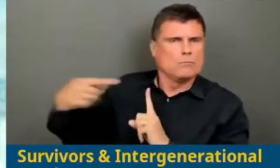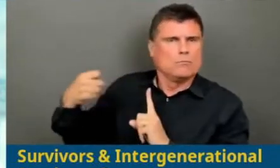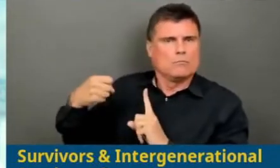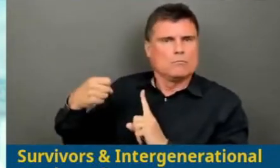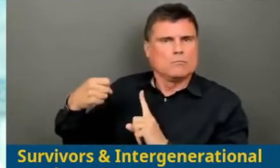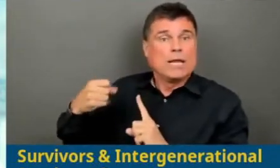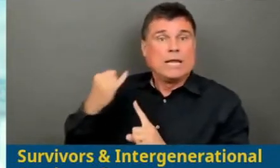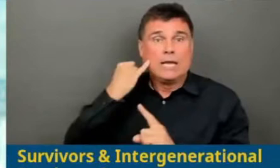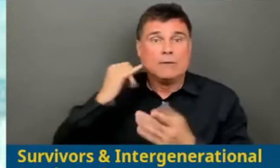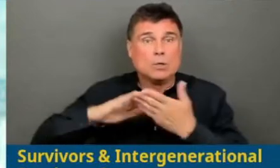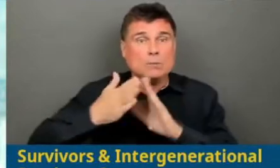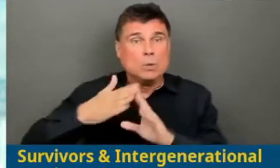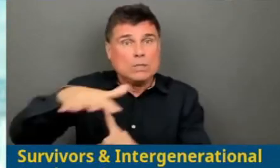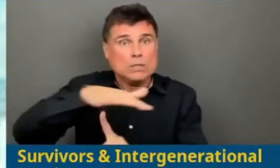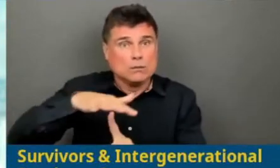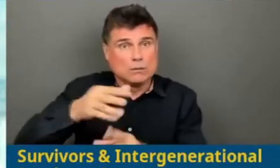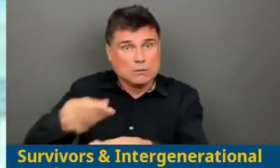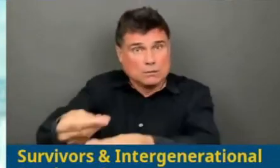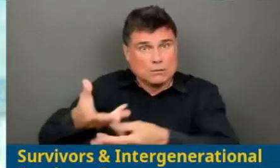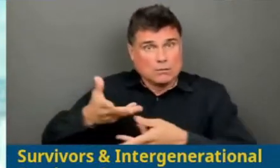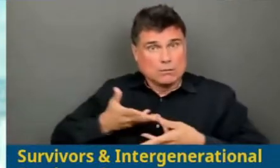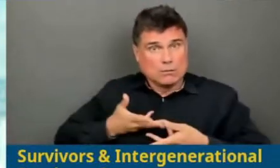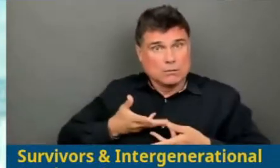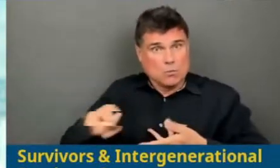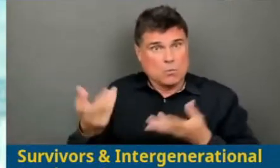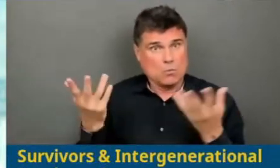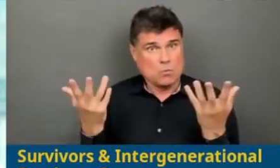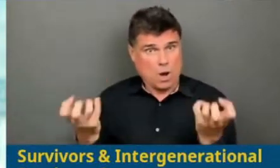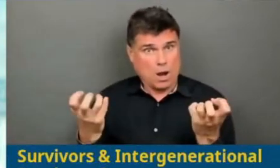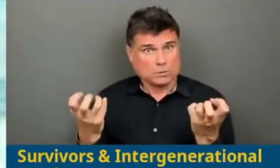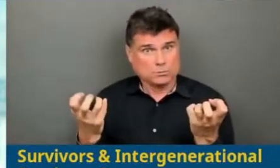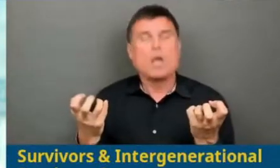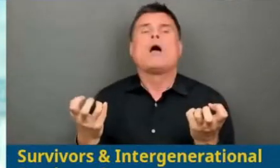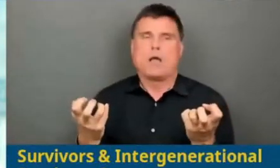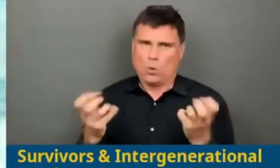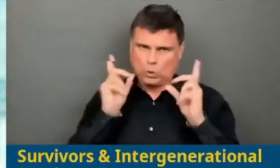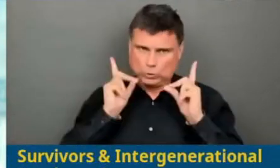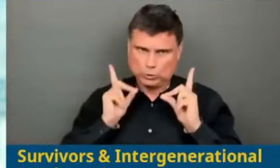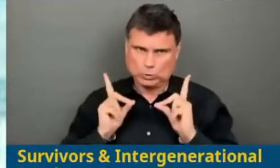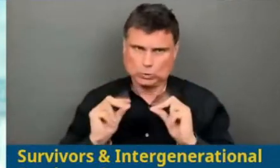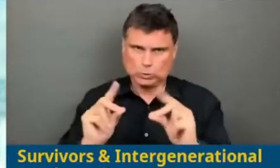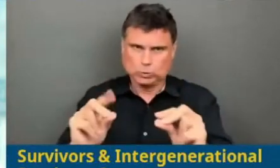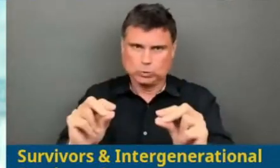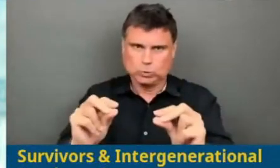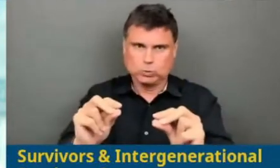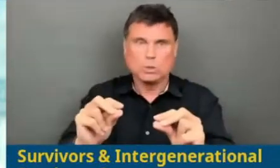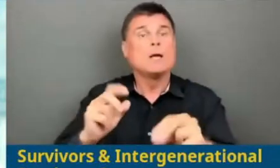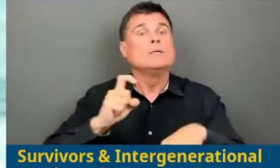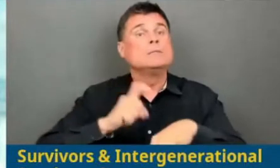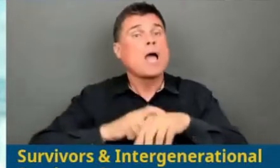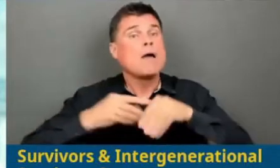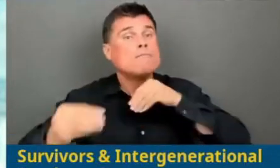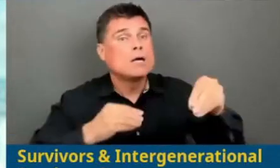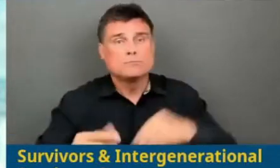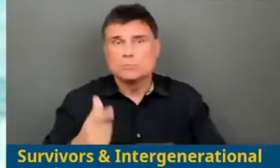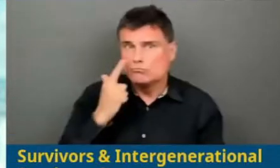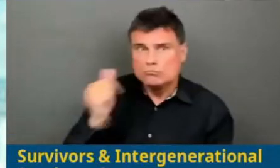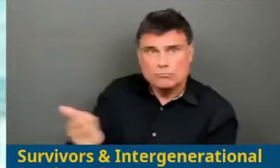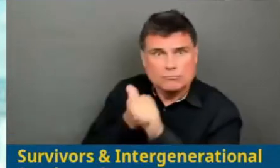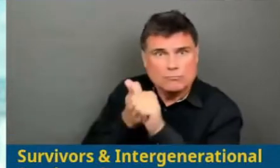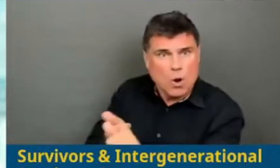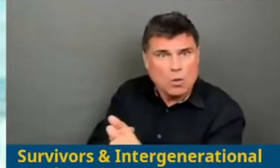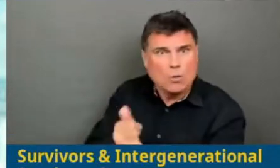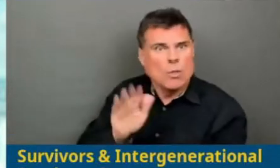caretaker communities across our province. The timing of the grants is fully flexible. Communities can pursue their own path at their